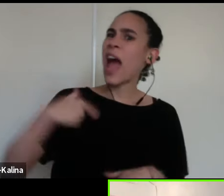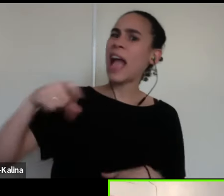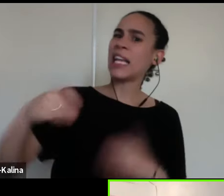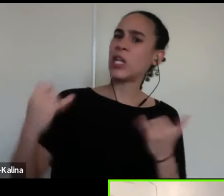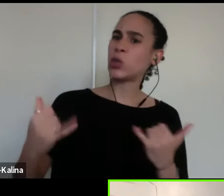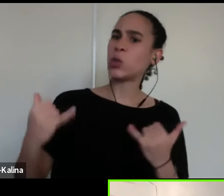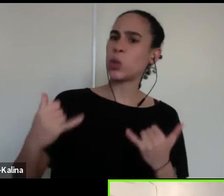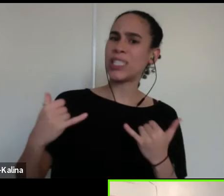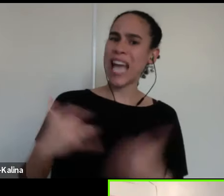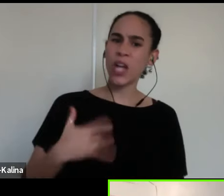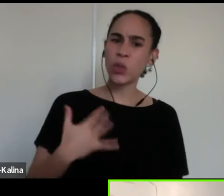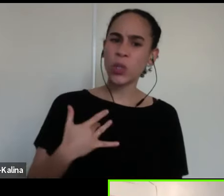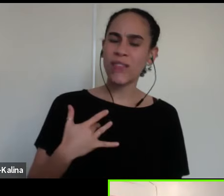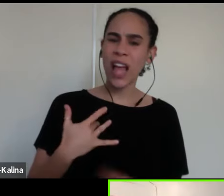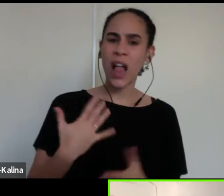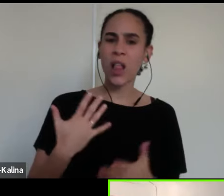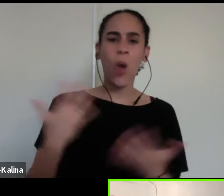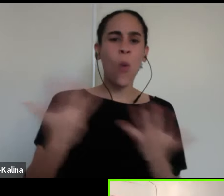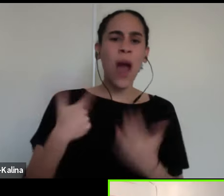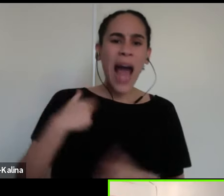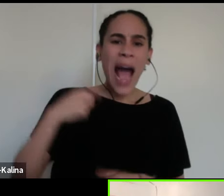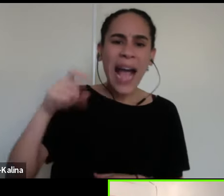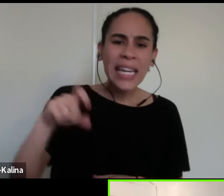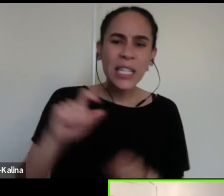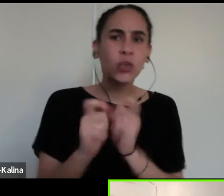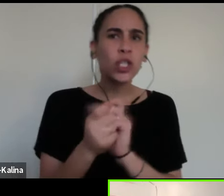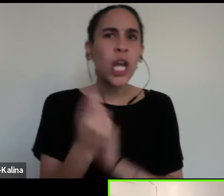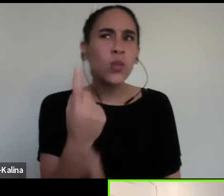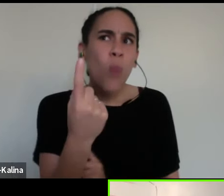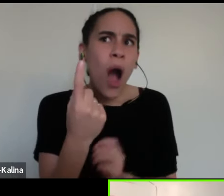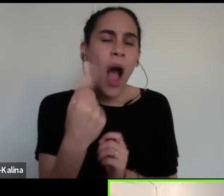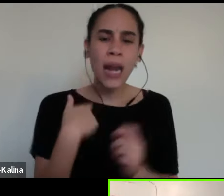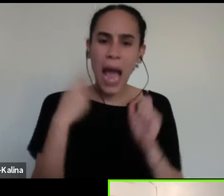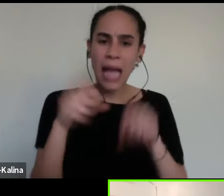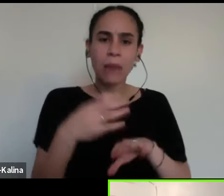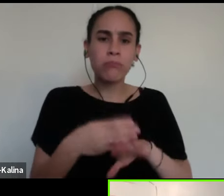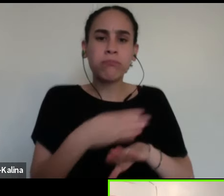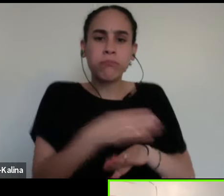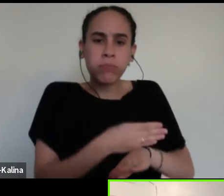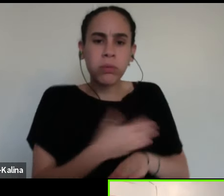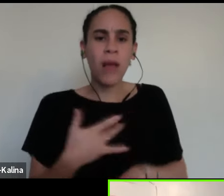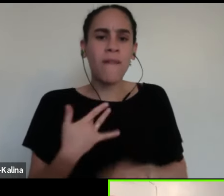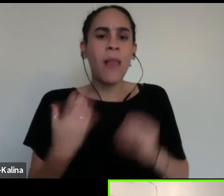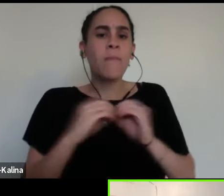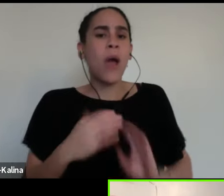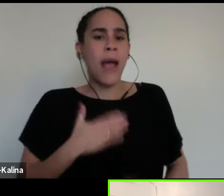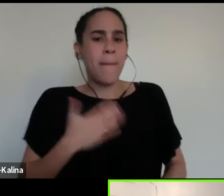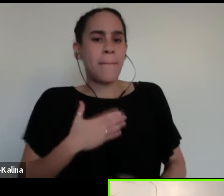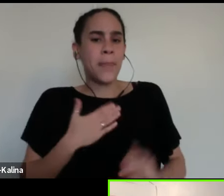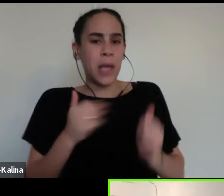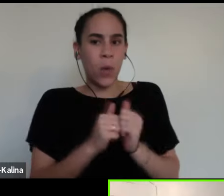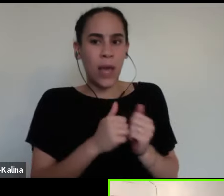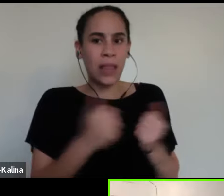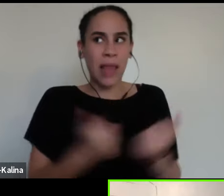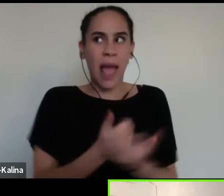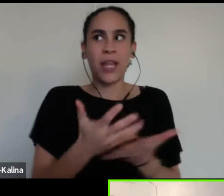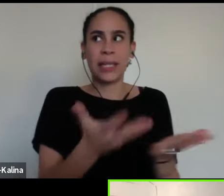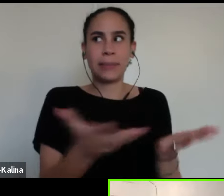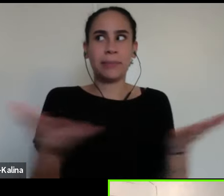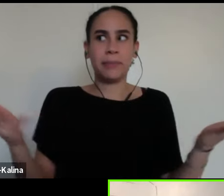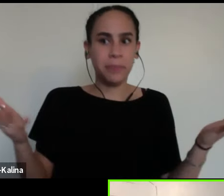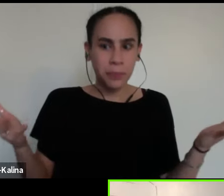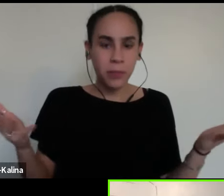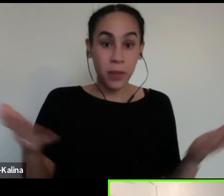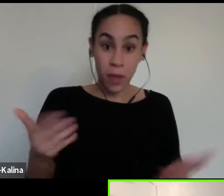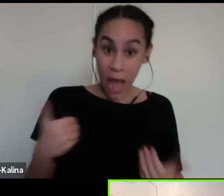just a little, change one thing. What is the one thing I can change to be a little bit more content with the way things are? Is there a